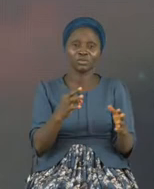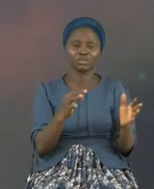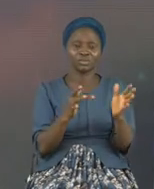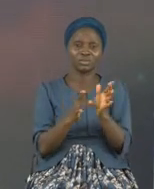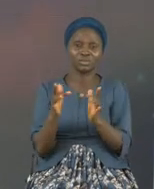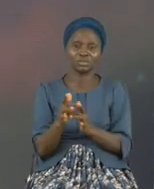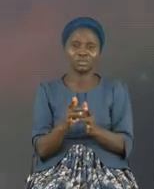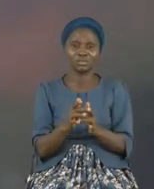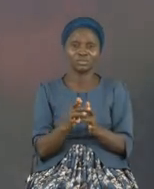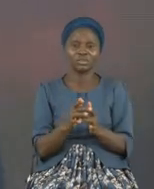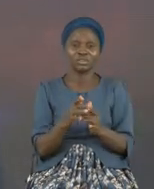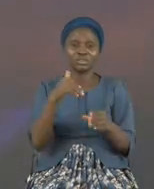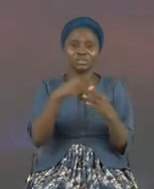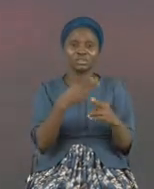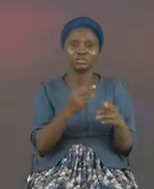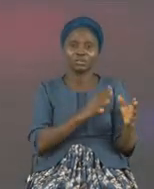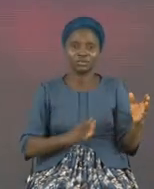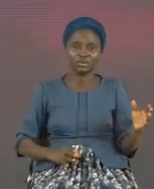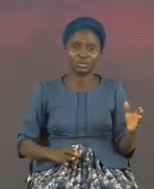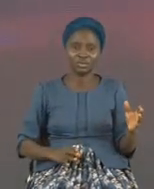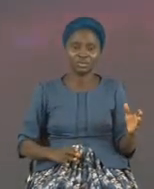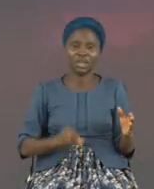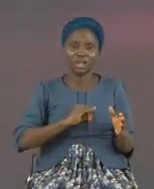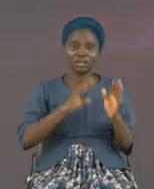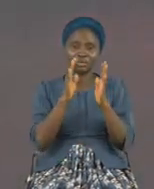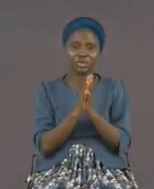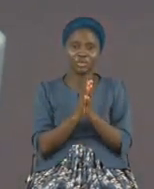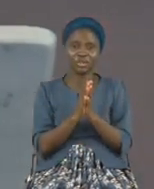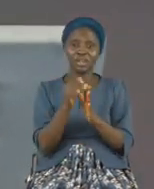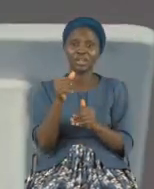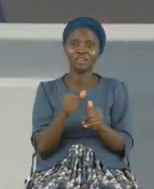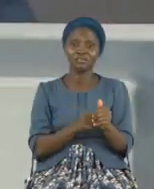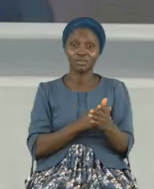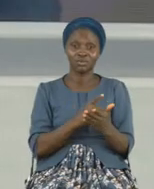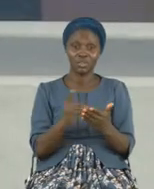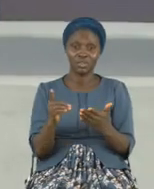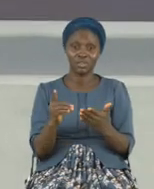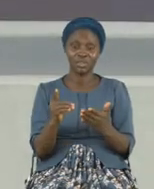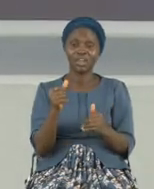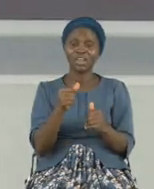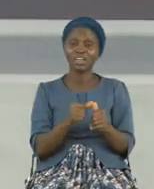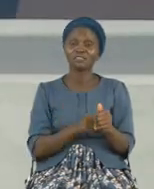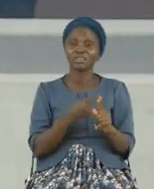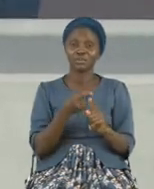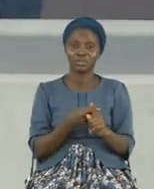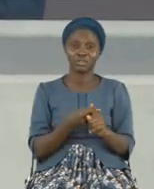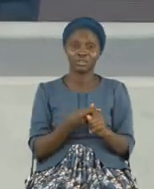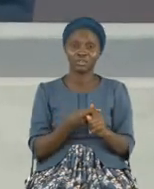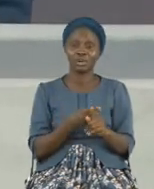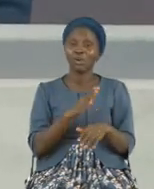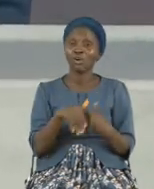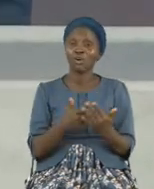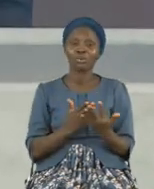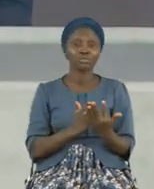I pray every day, every week, every month. All through your